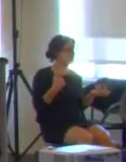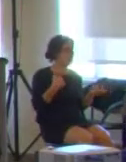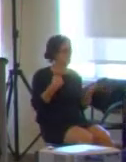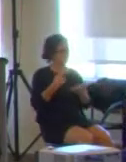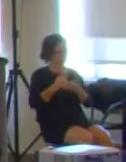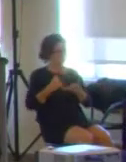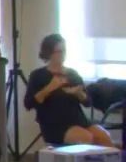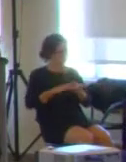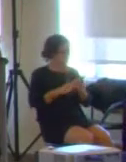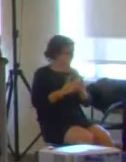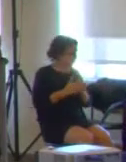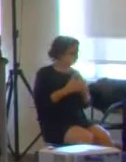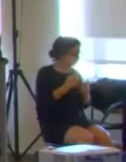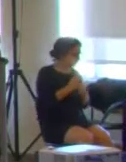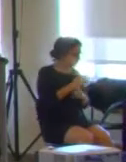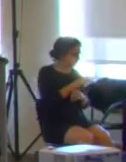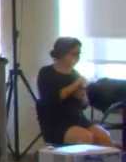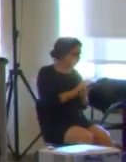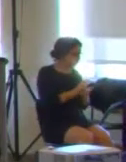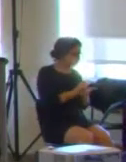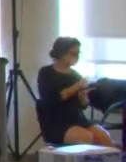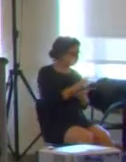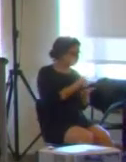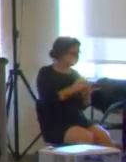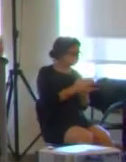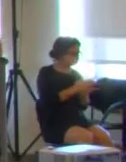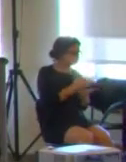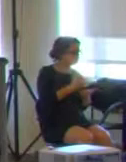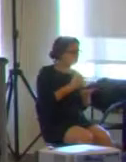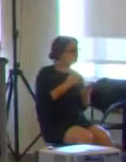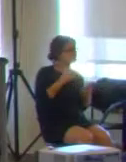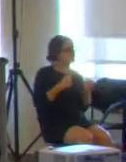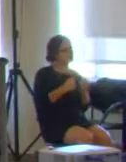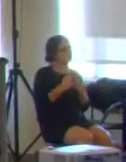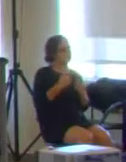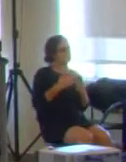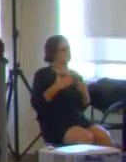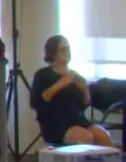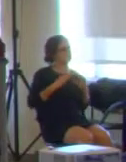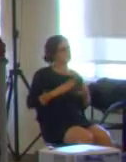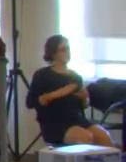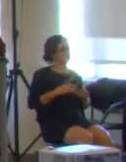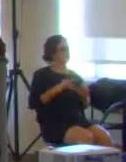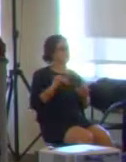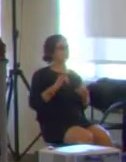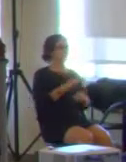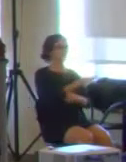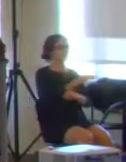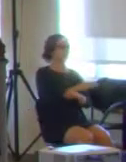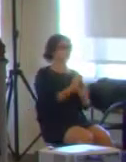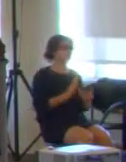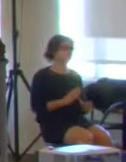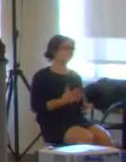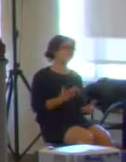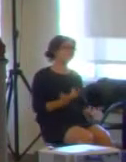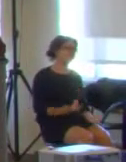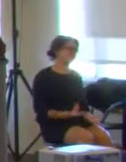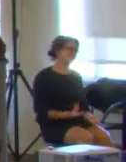figure out what the laws are and what their rights are and advocate from the clinical end.